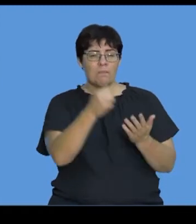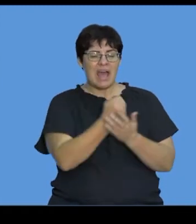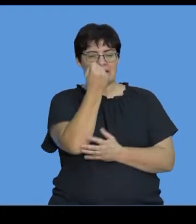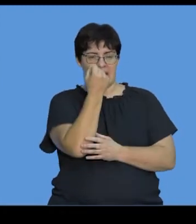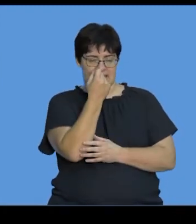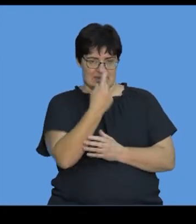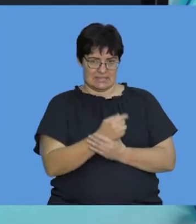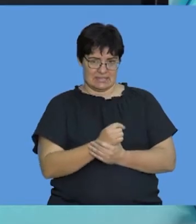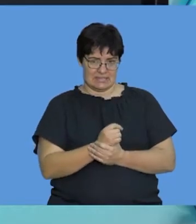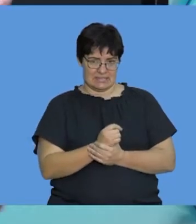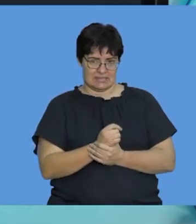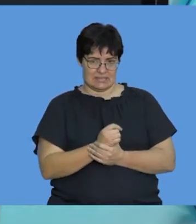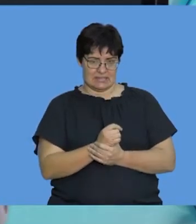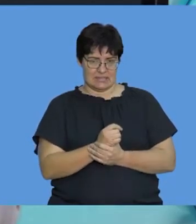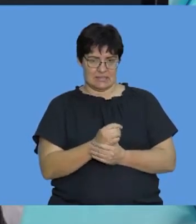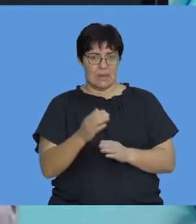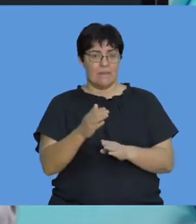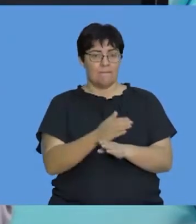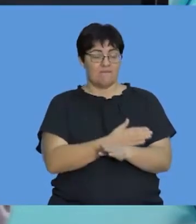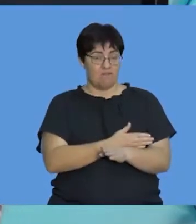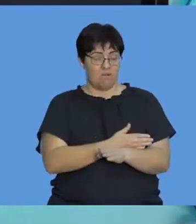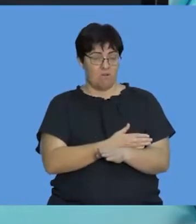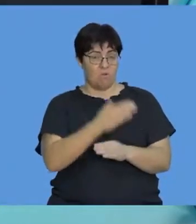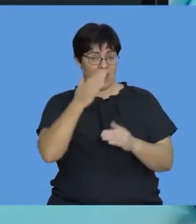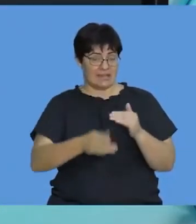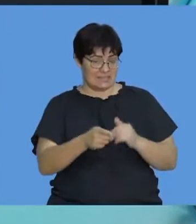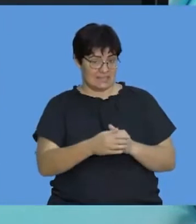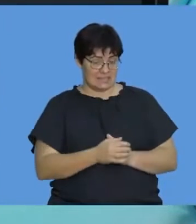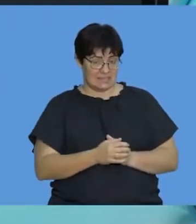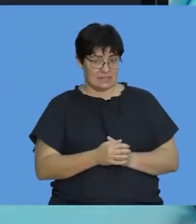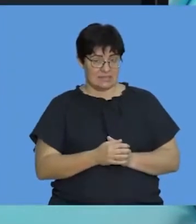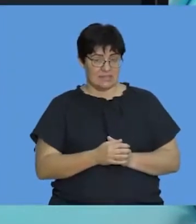this. Before we say goodbye for the end of this lesson.